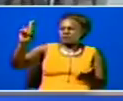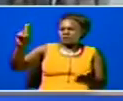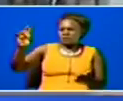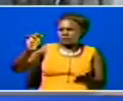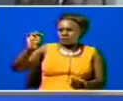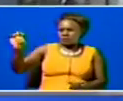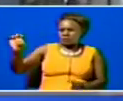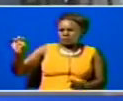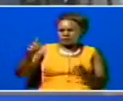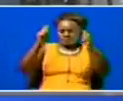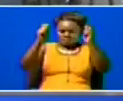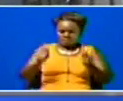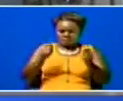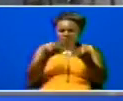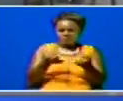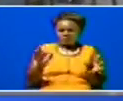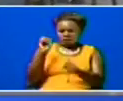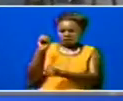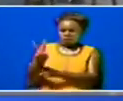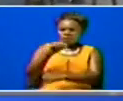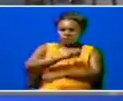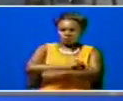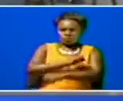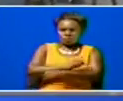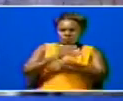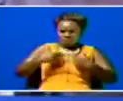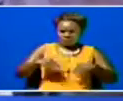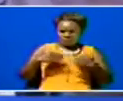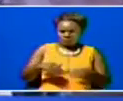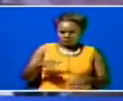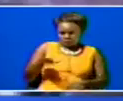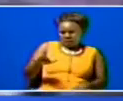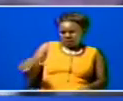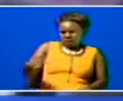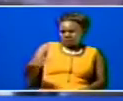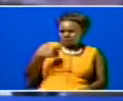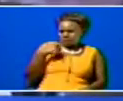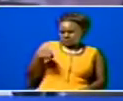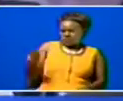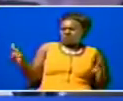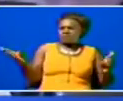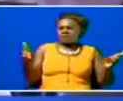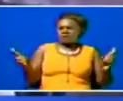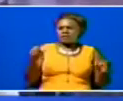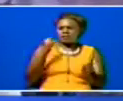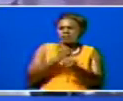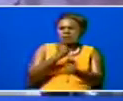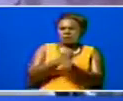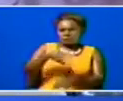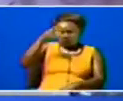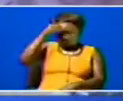who campaigned on a platform of free secondary education for the people of his constituency, said he is ready to work with